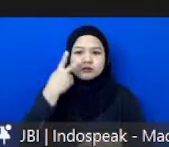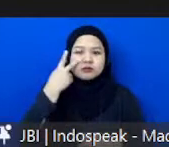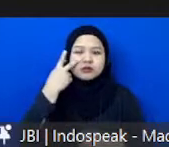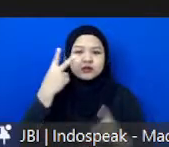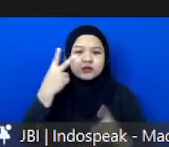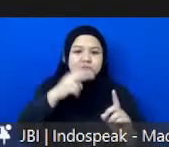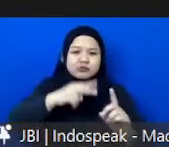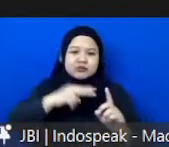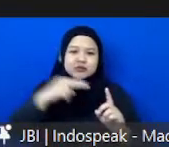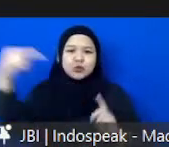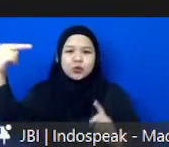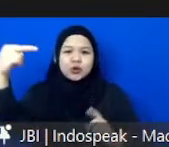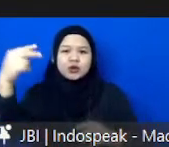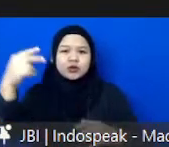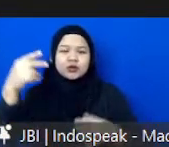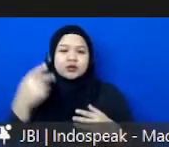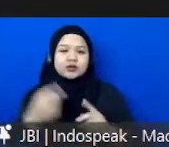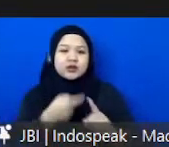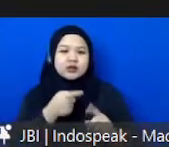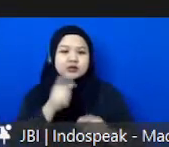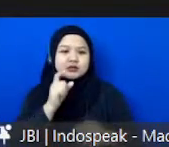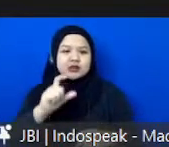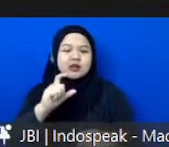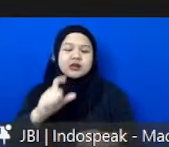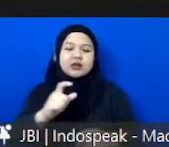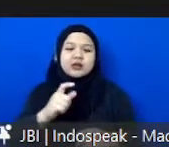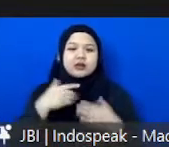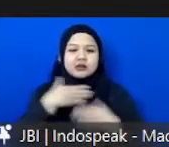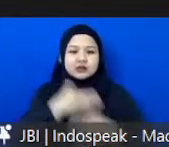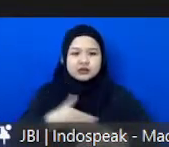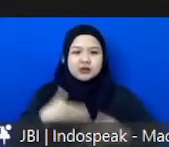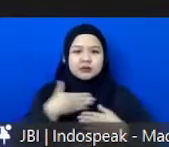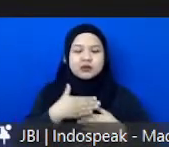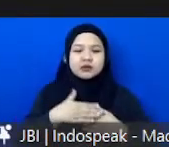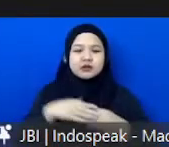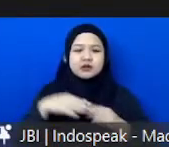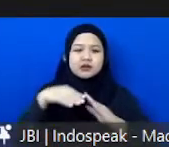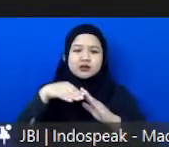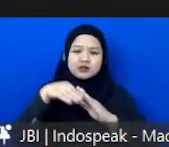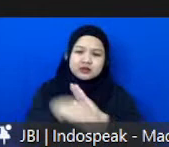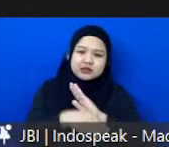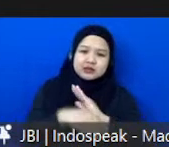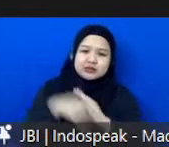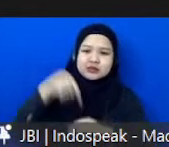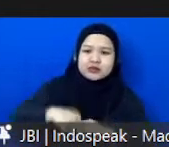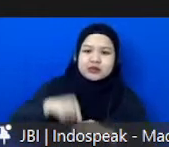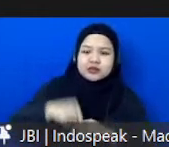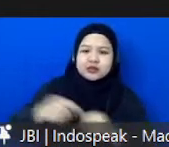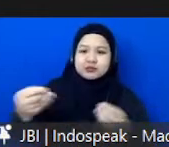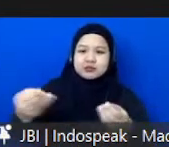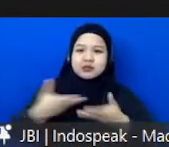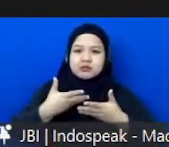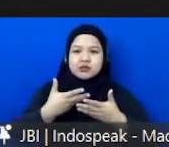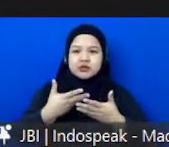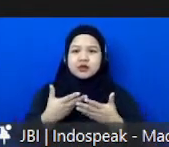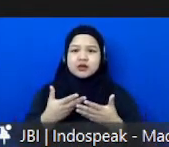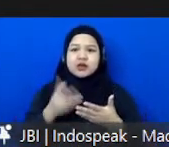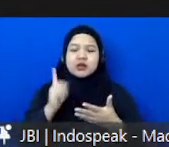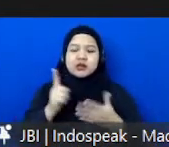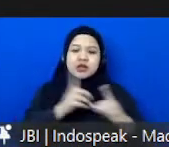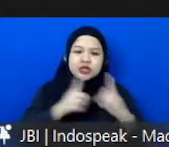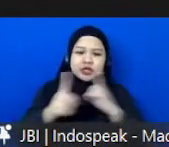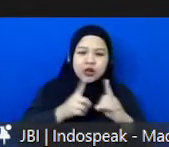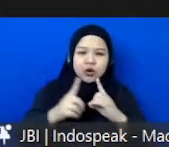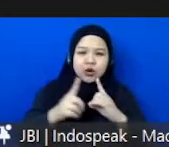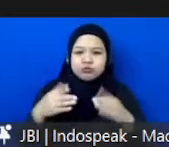things that I'm comfortable with. And this period and this crisis has also shown me the importance of cross-disciplinary dialogue